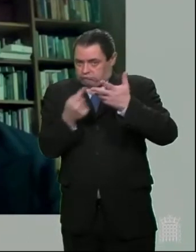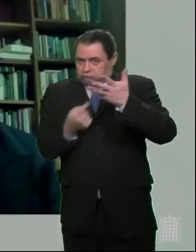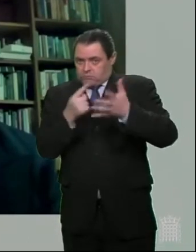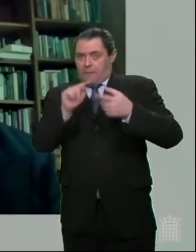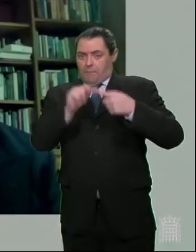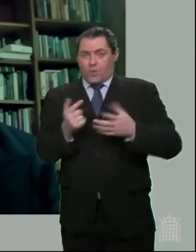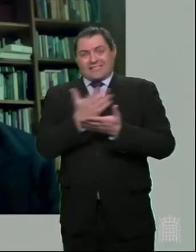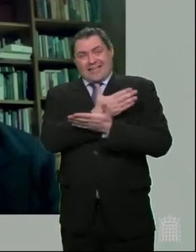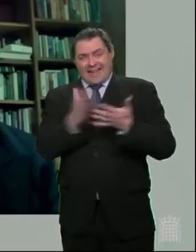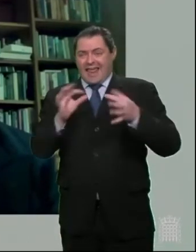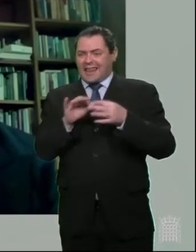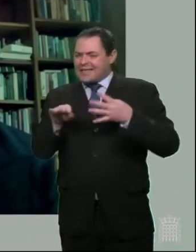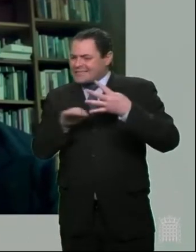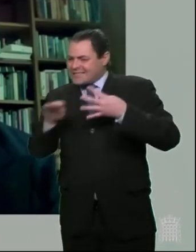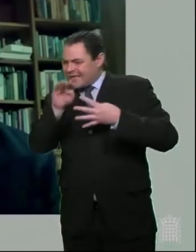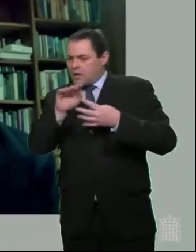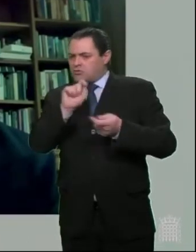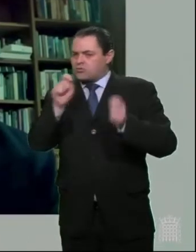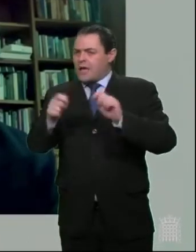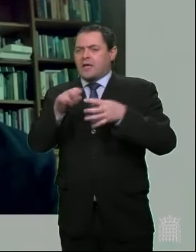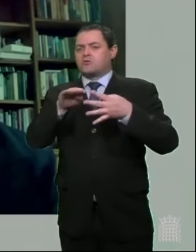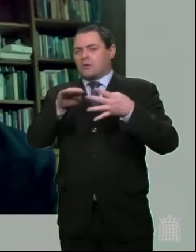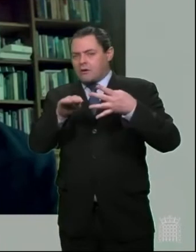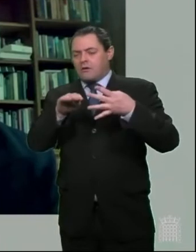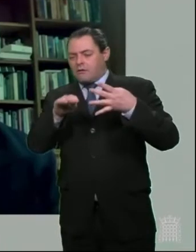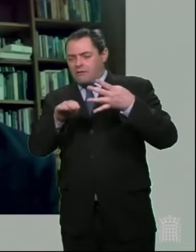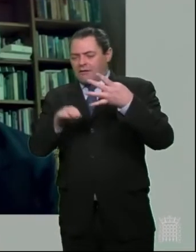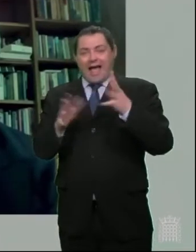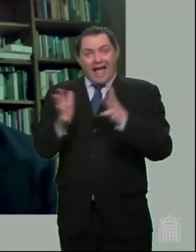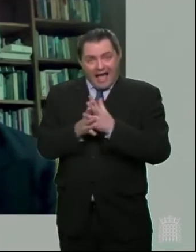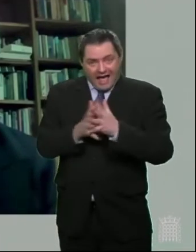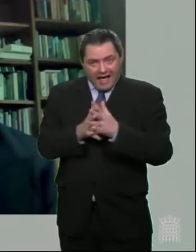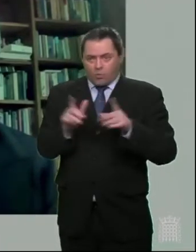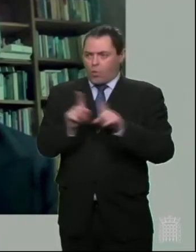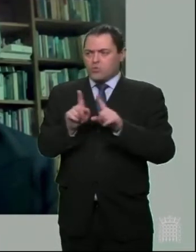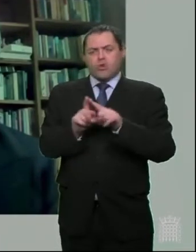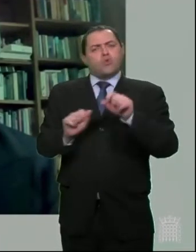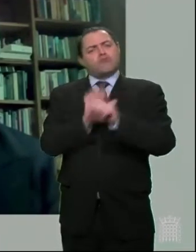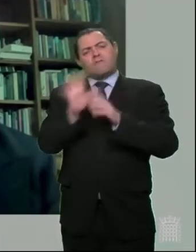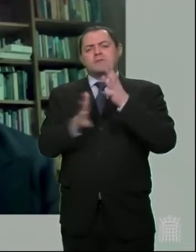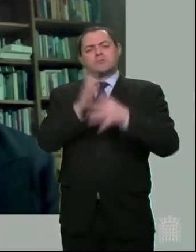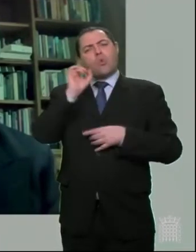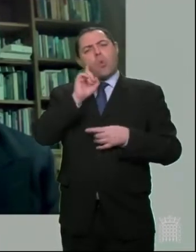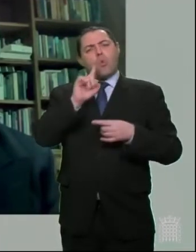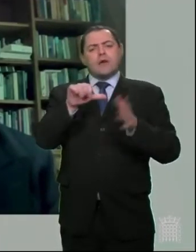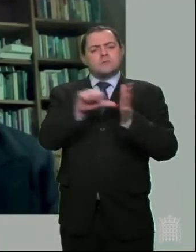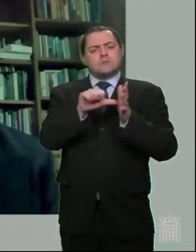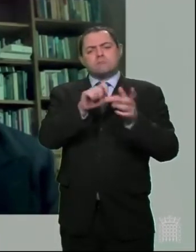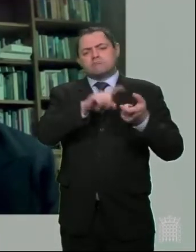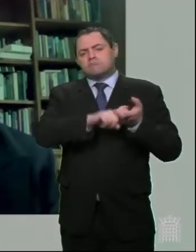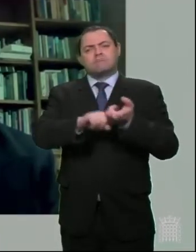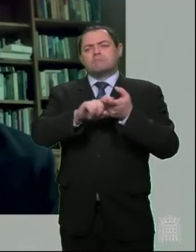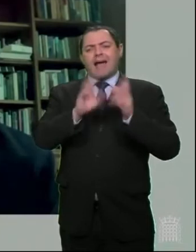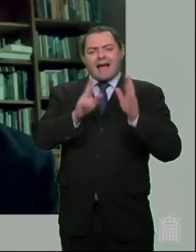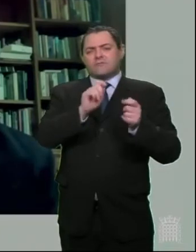of their tiers. It will deal with the long-term problems that we're going to have to live with COVID. And furthermore, we will try to avoid